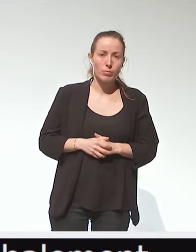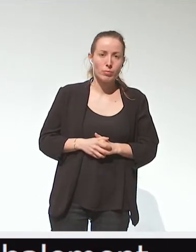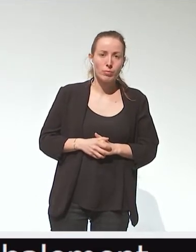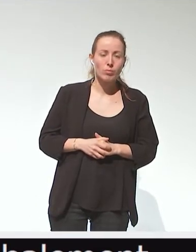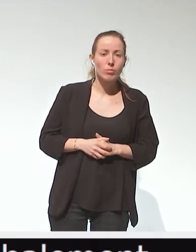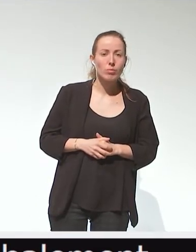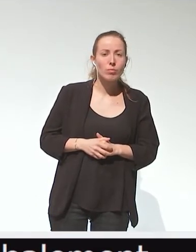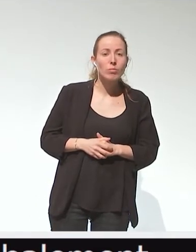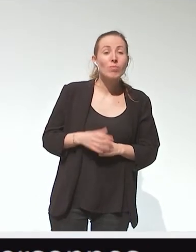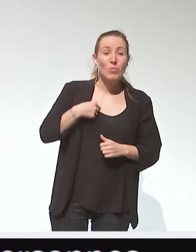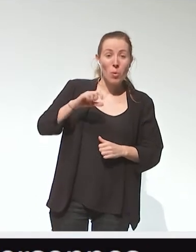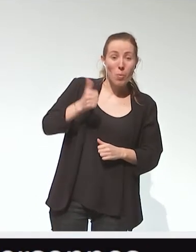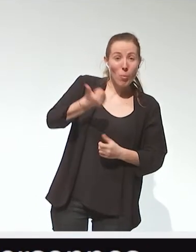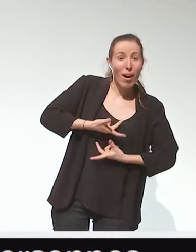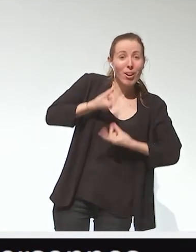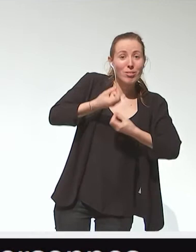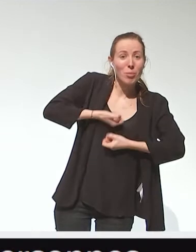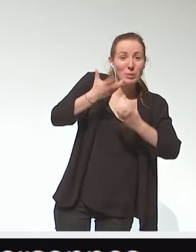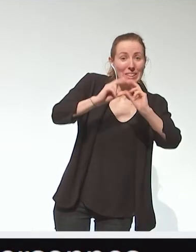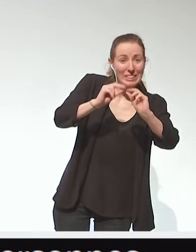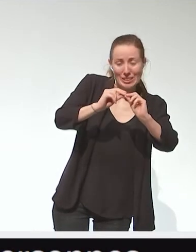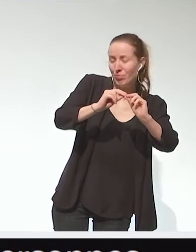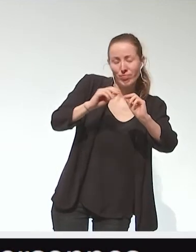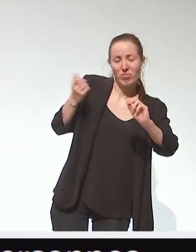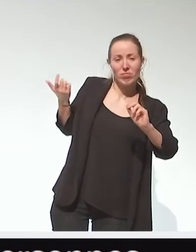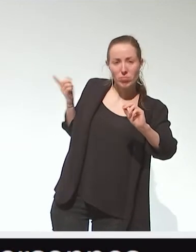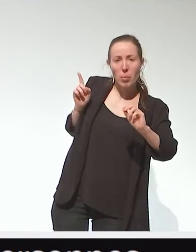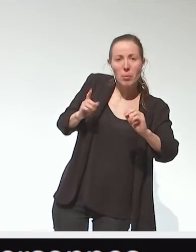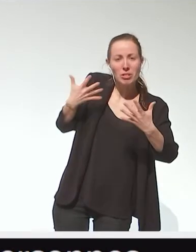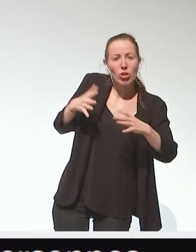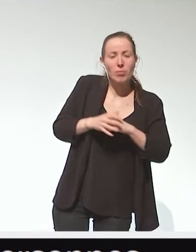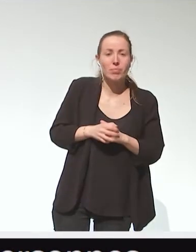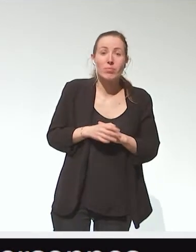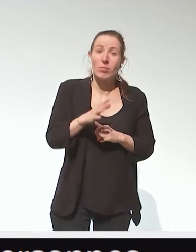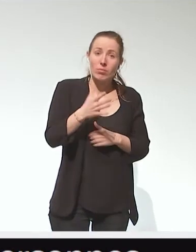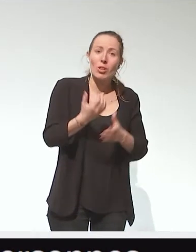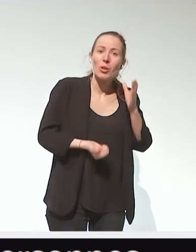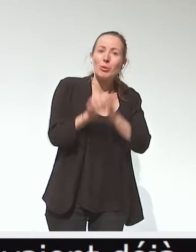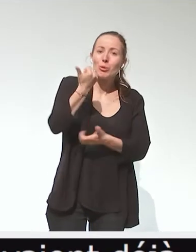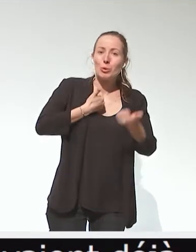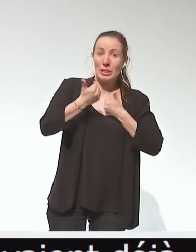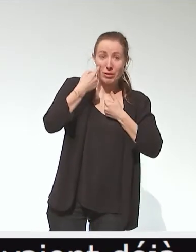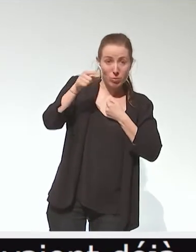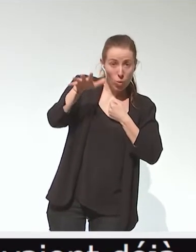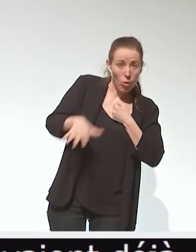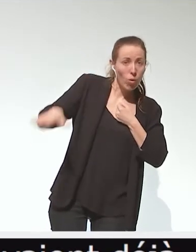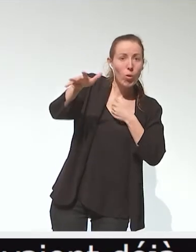mainstream PWDs. This is something that has been said before. Other speakers have referenced that